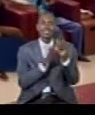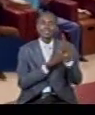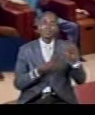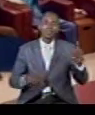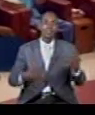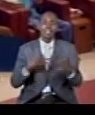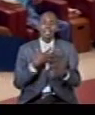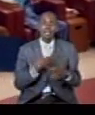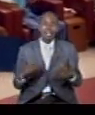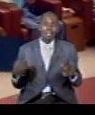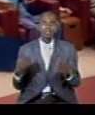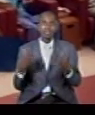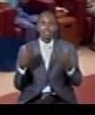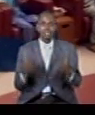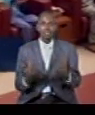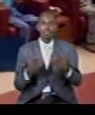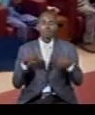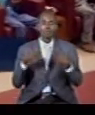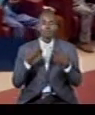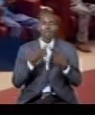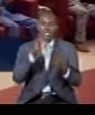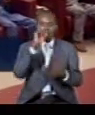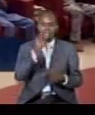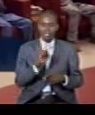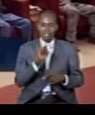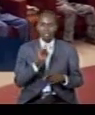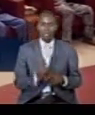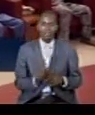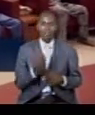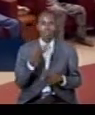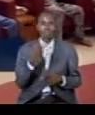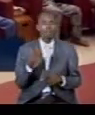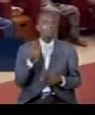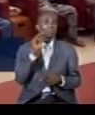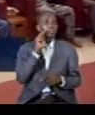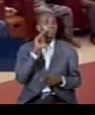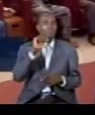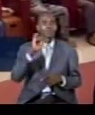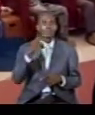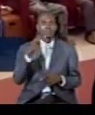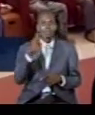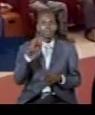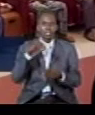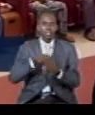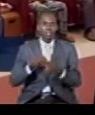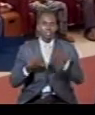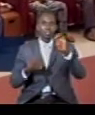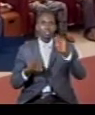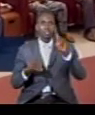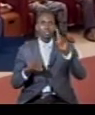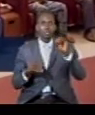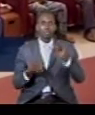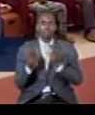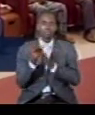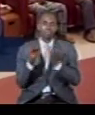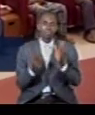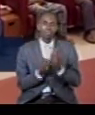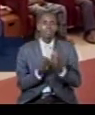And we now take you to South South Nigeria, Edo State, live.